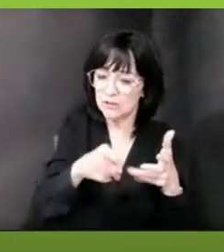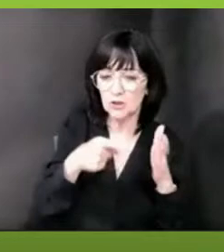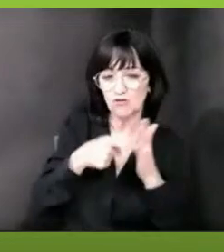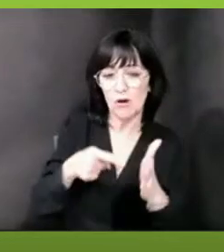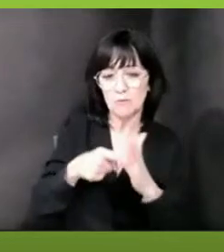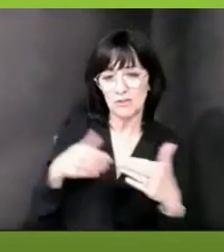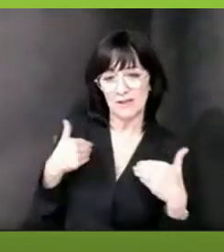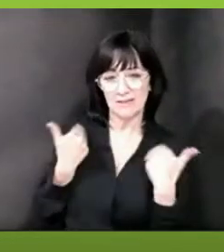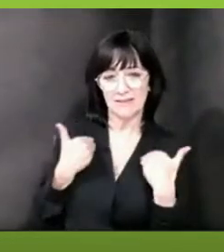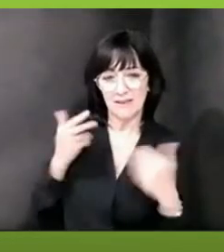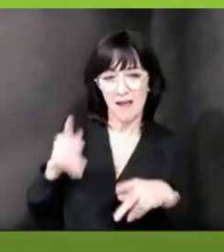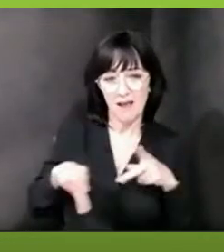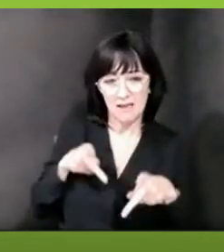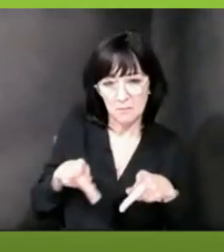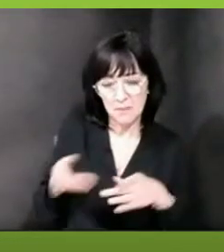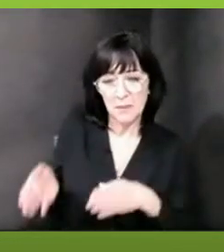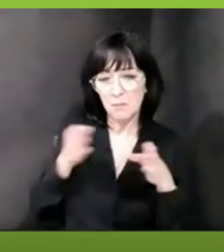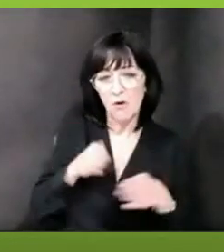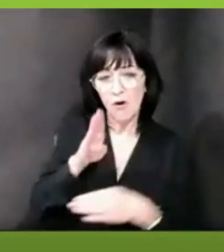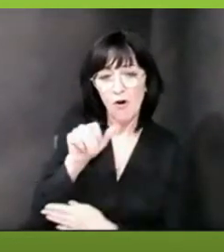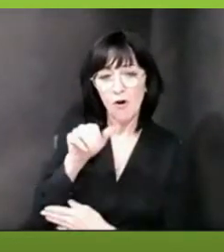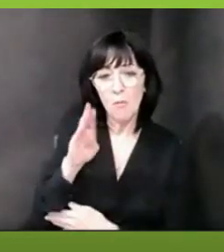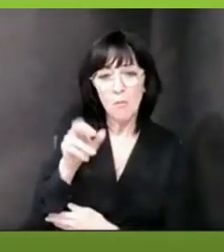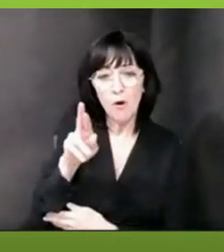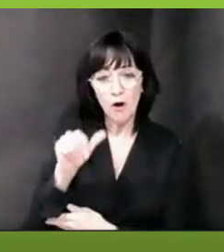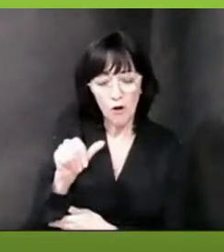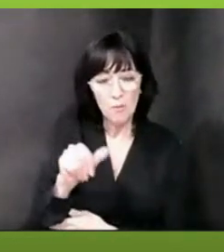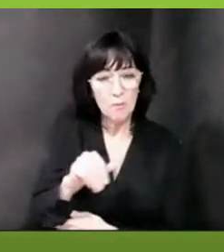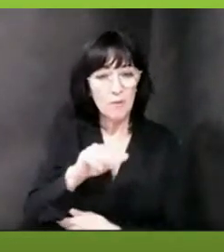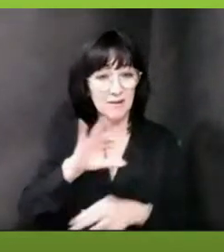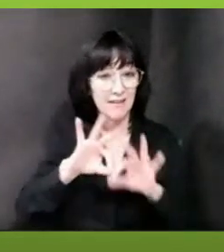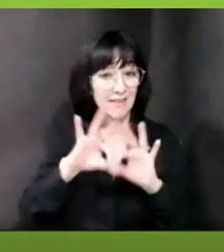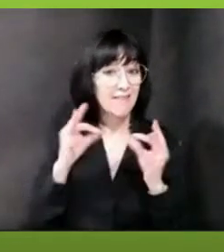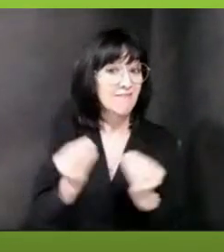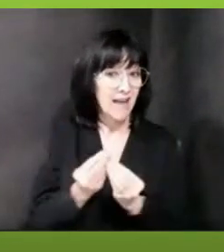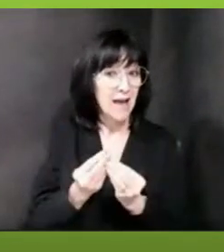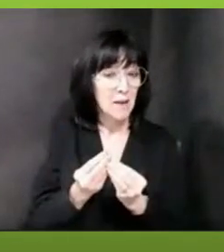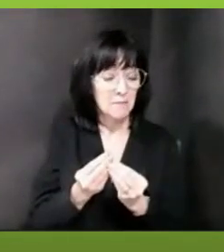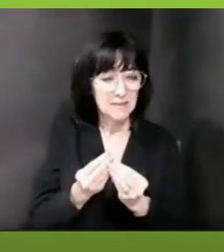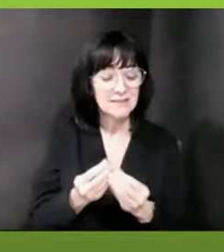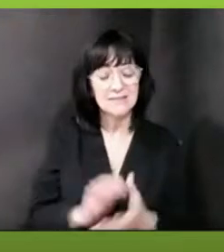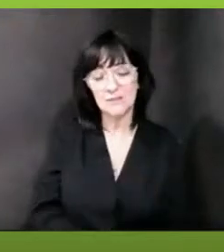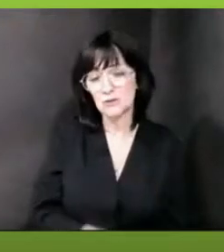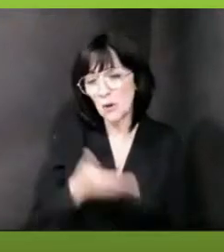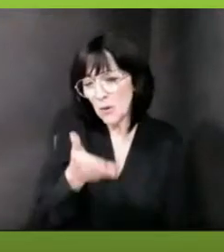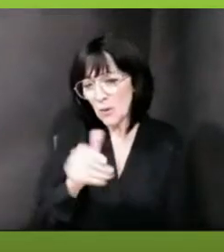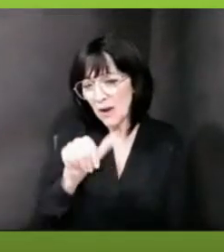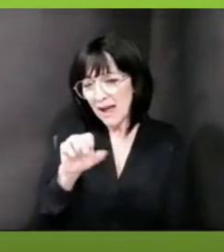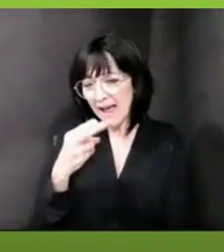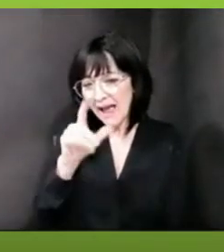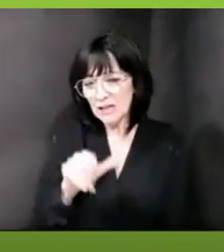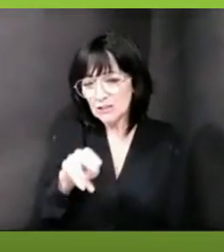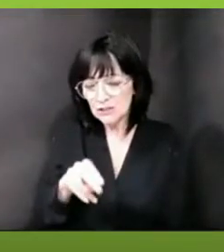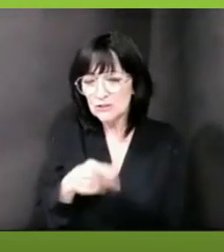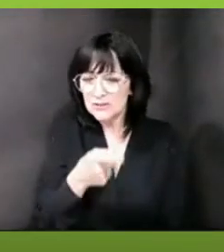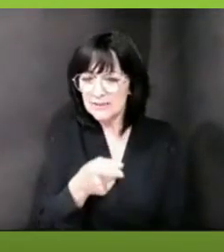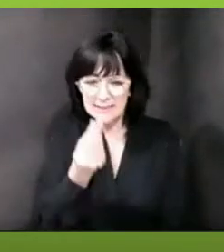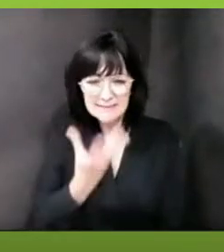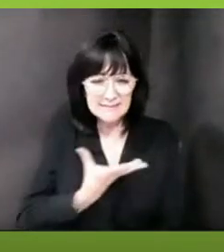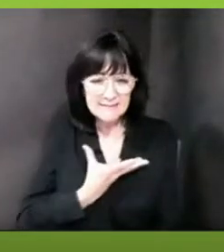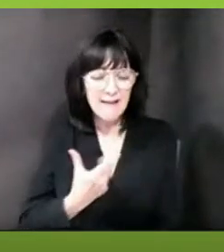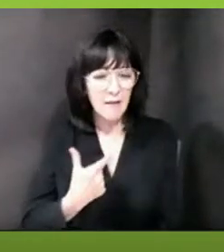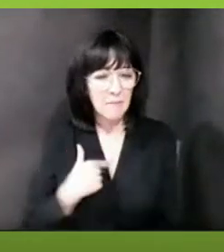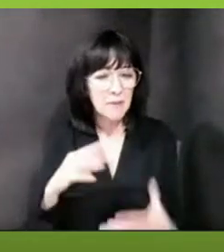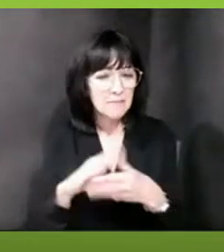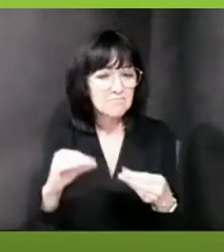our families, to see how that's felt for them. So Ashlyn, can you tell us about how the